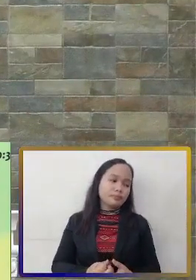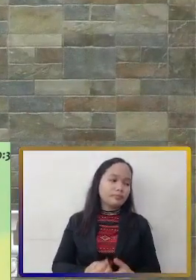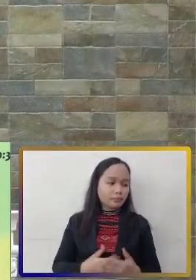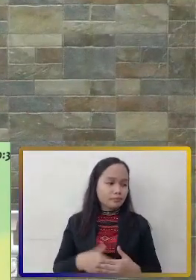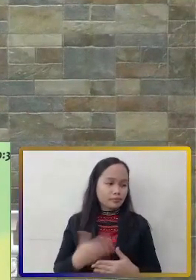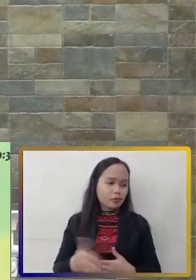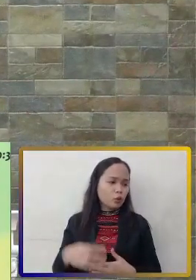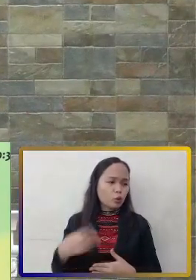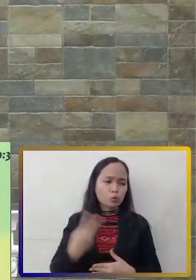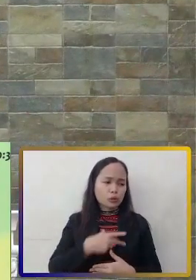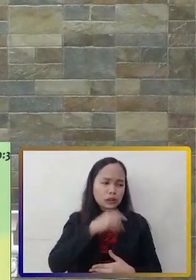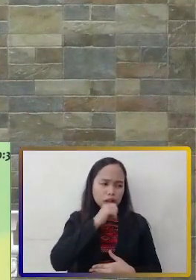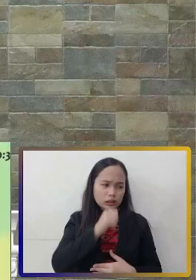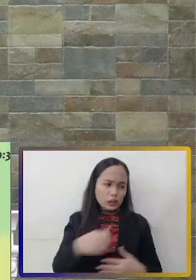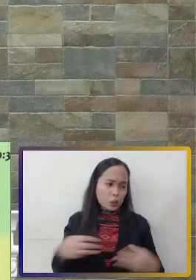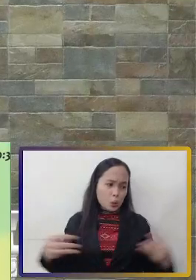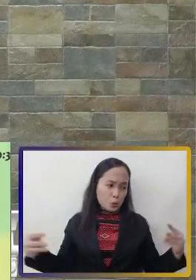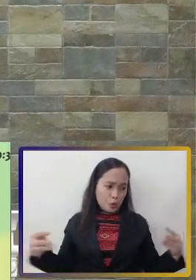do not war